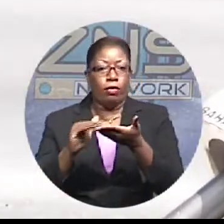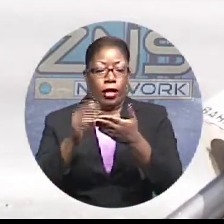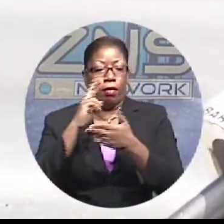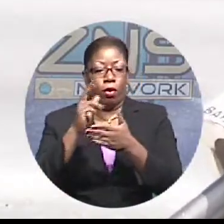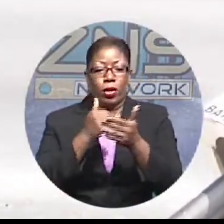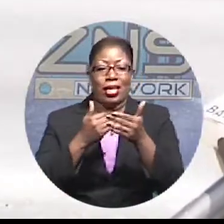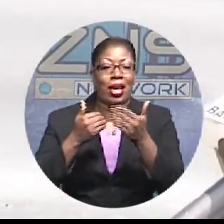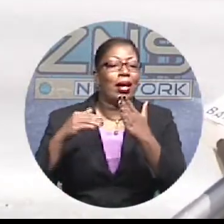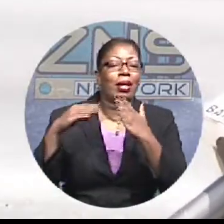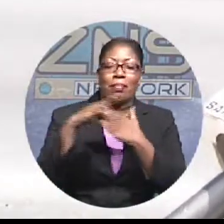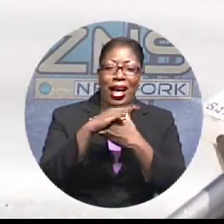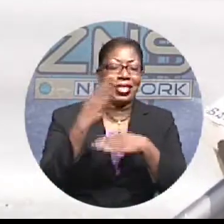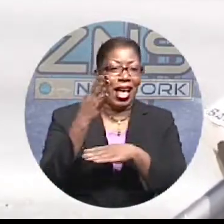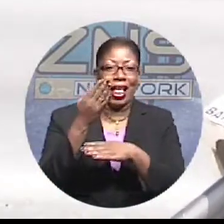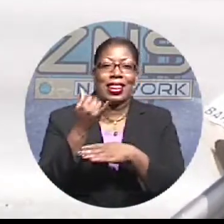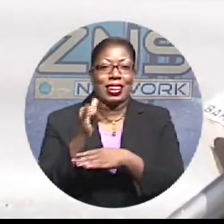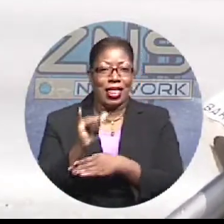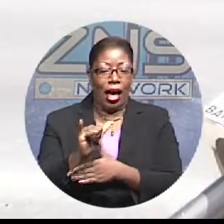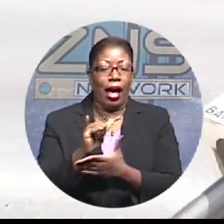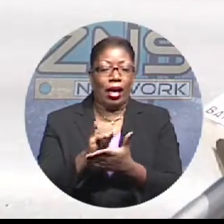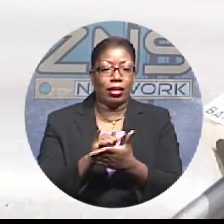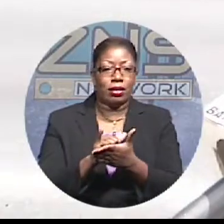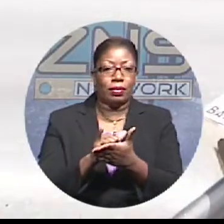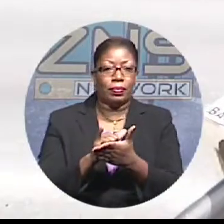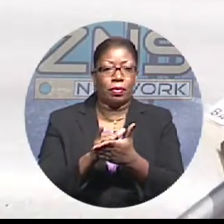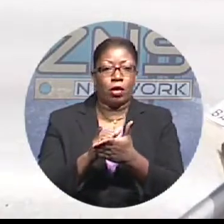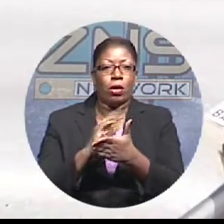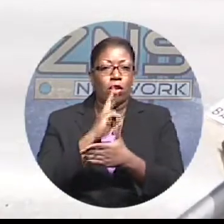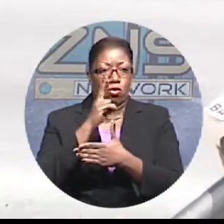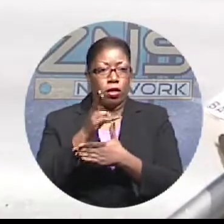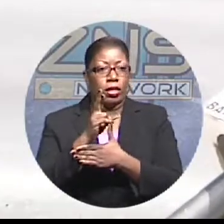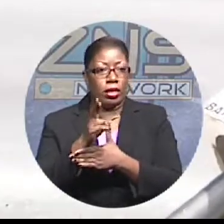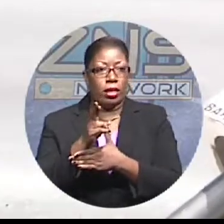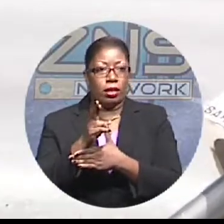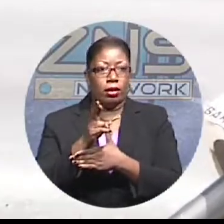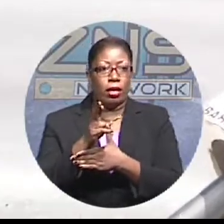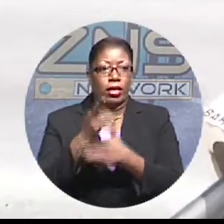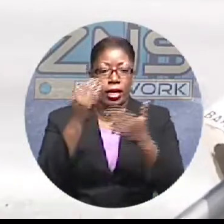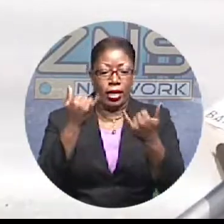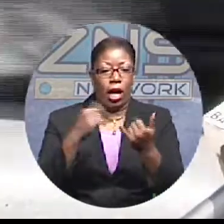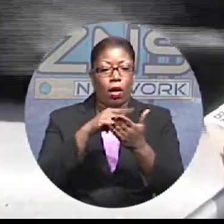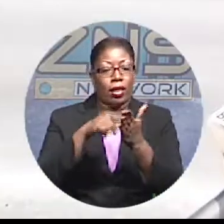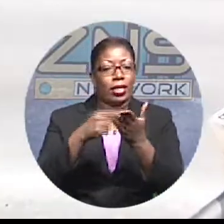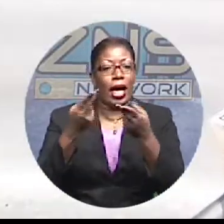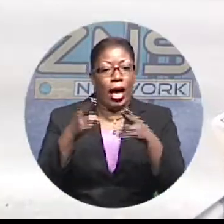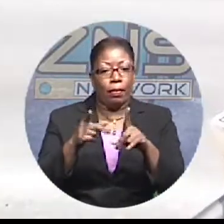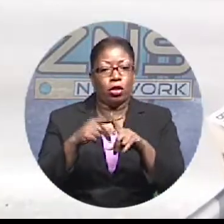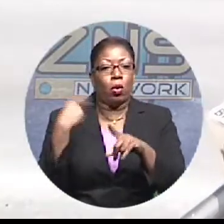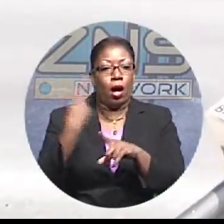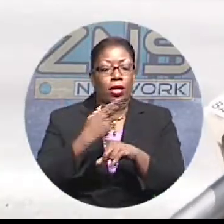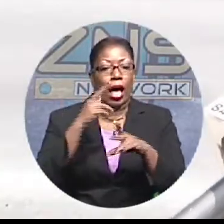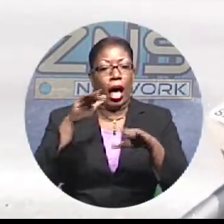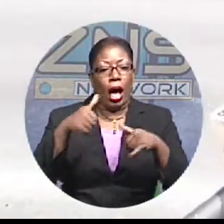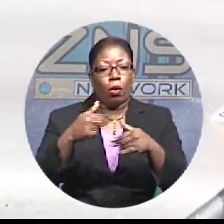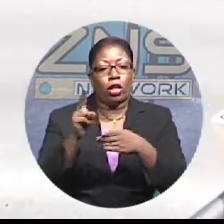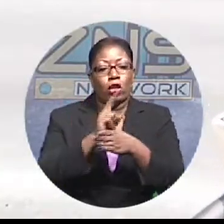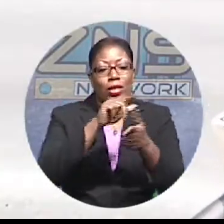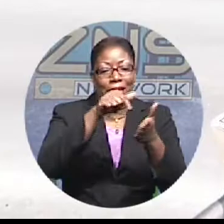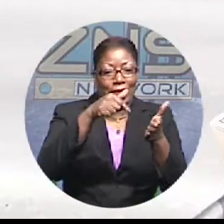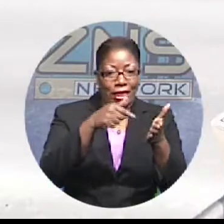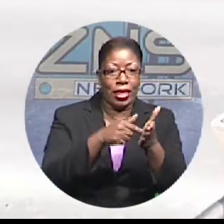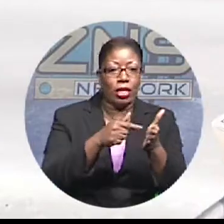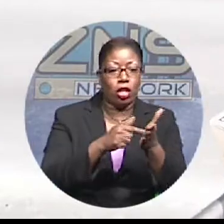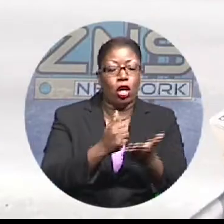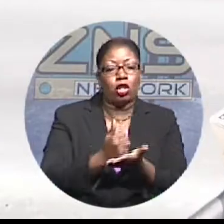on past that point, but it's now, we're coming from an altruistic point of view of, now this has happened to us, how can we use this to help